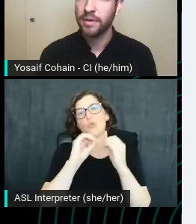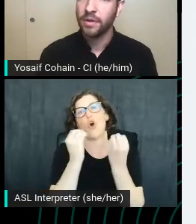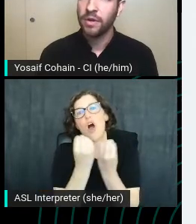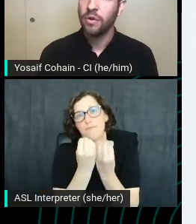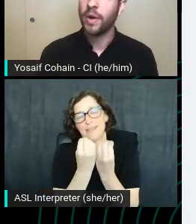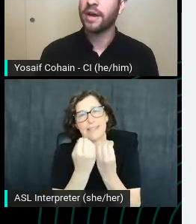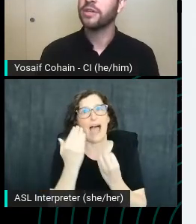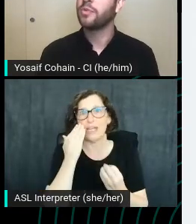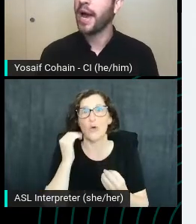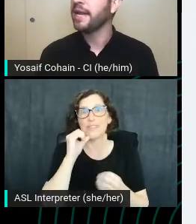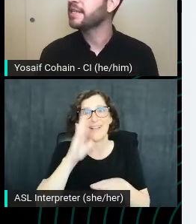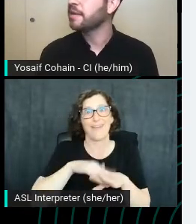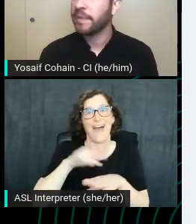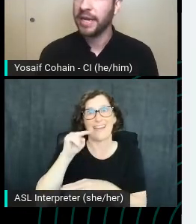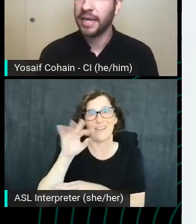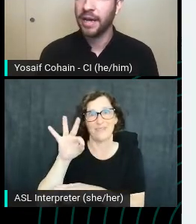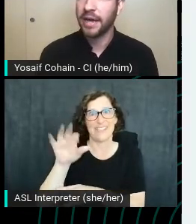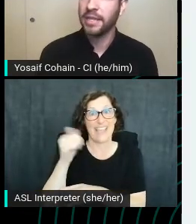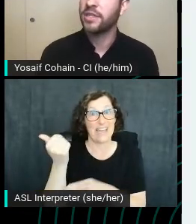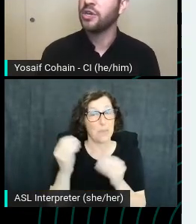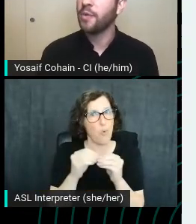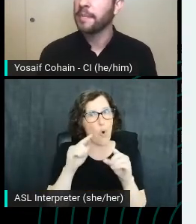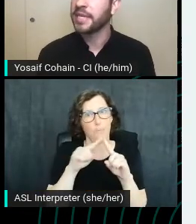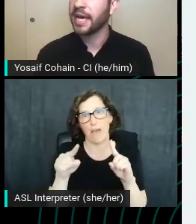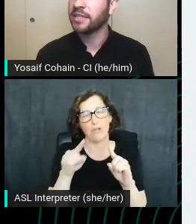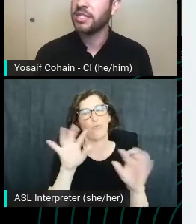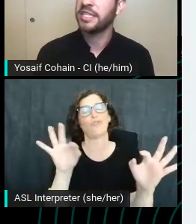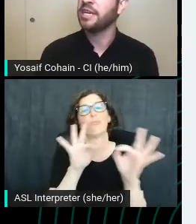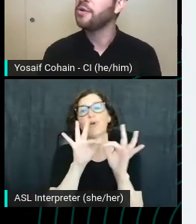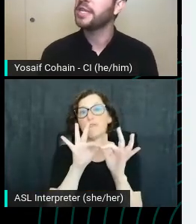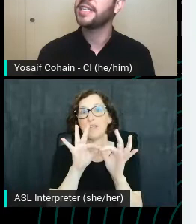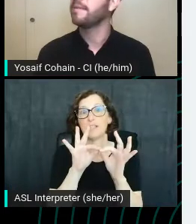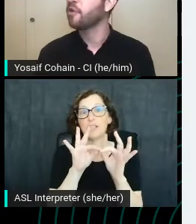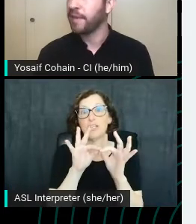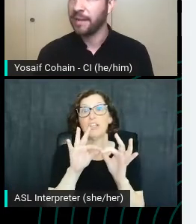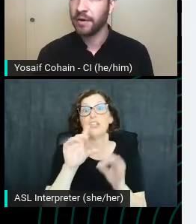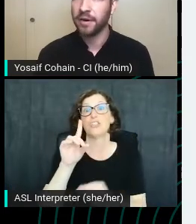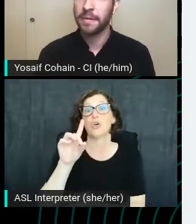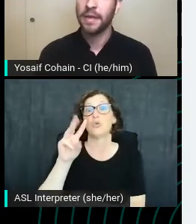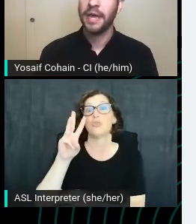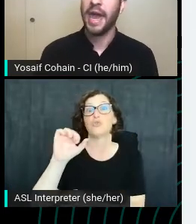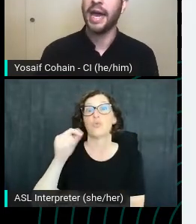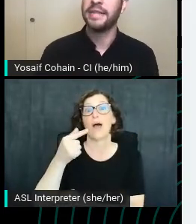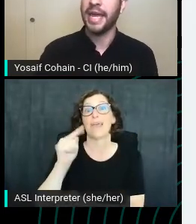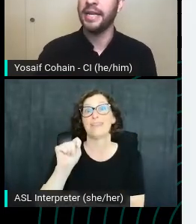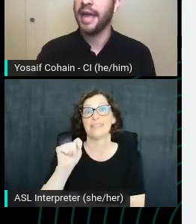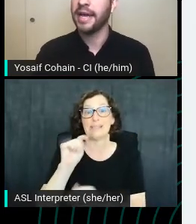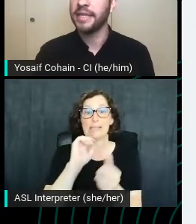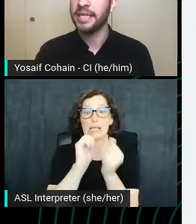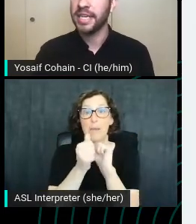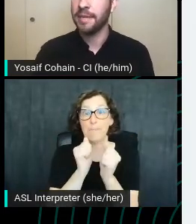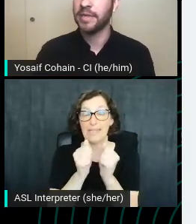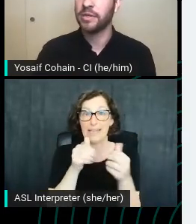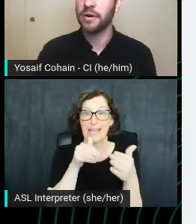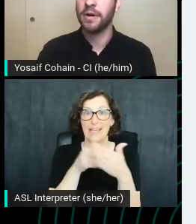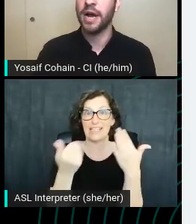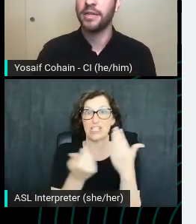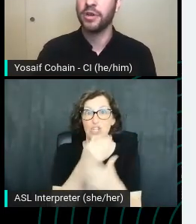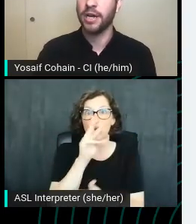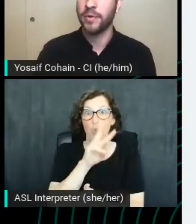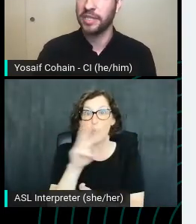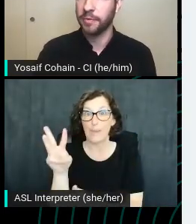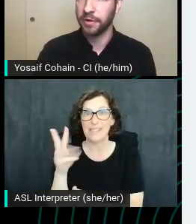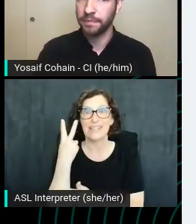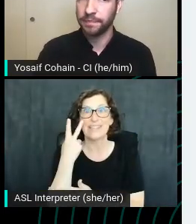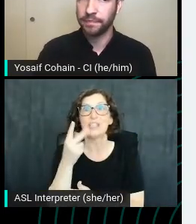up, where Dwight is competing against the new website to see who can sell more paper, and Andy is keeping score on a